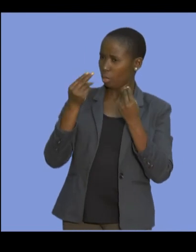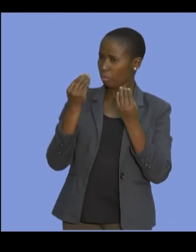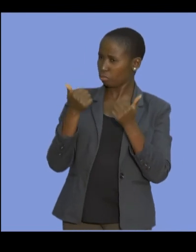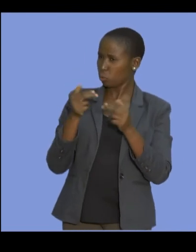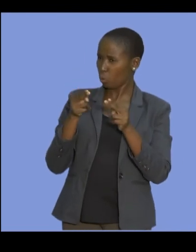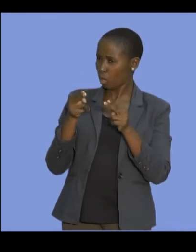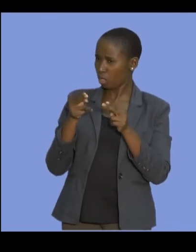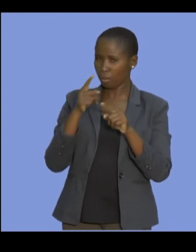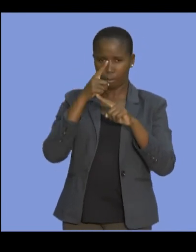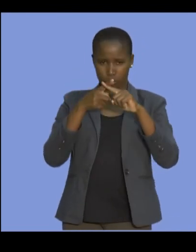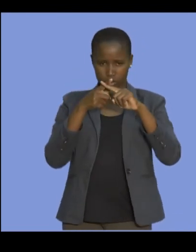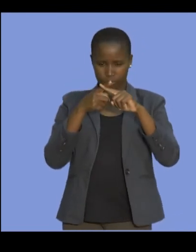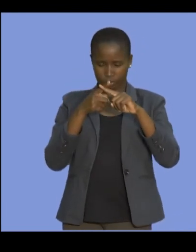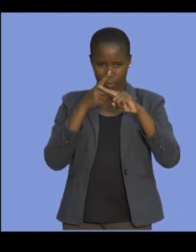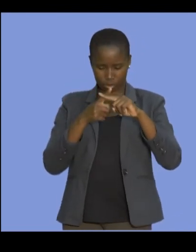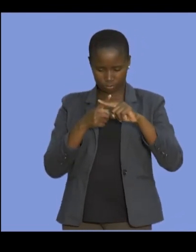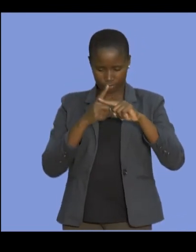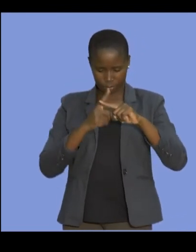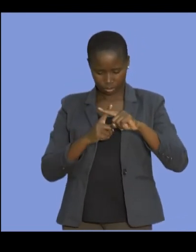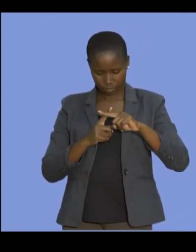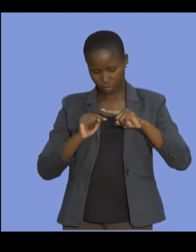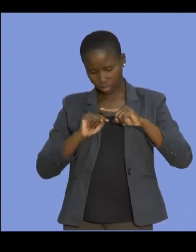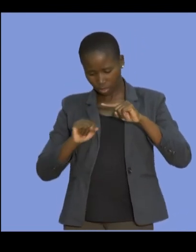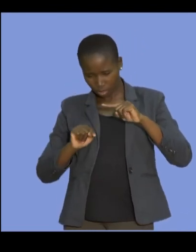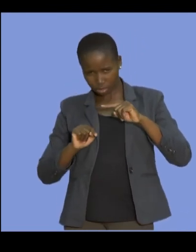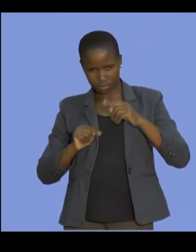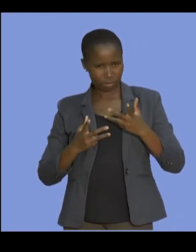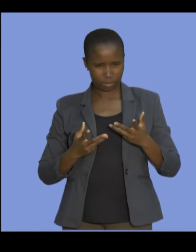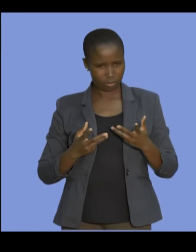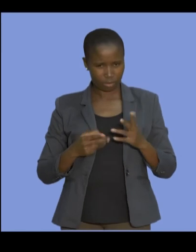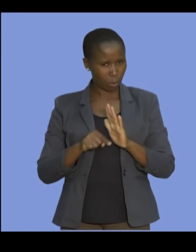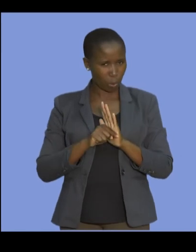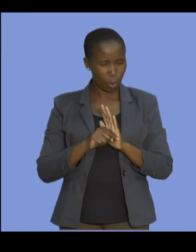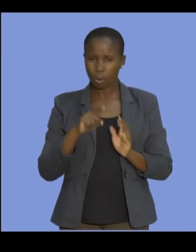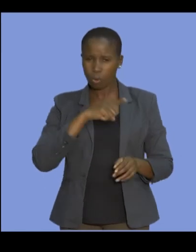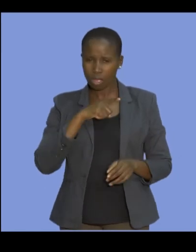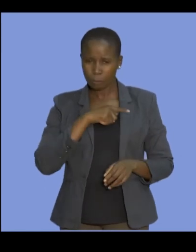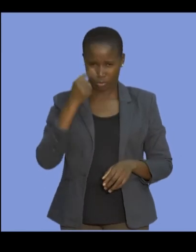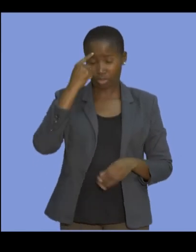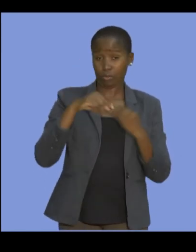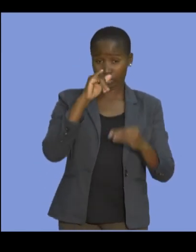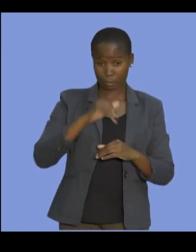positive, this is positive, this is negative. I want you to think about that now.